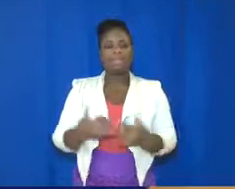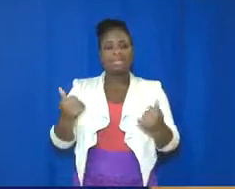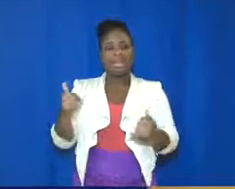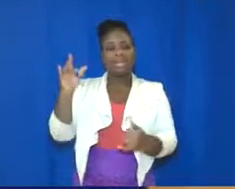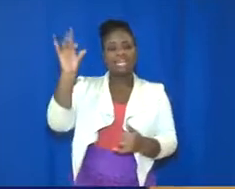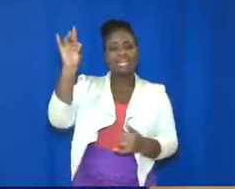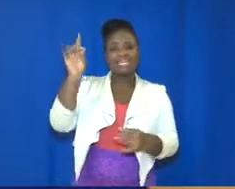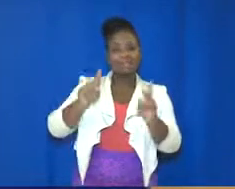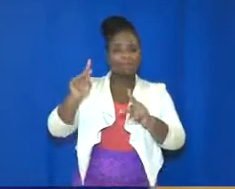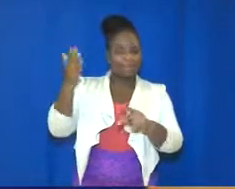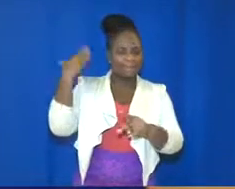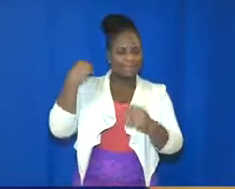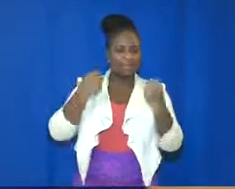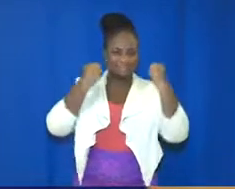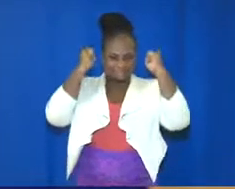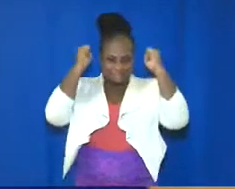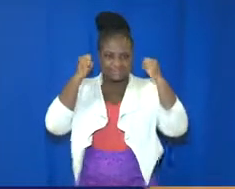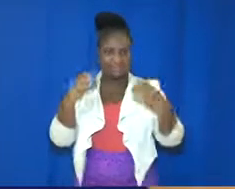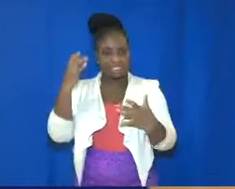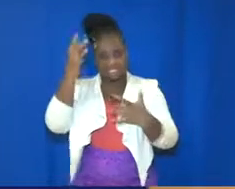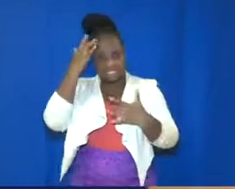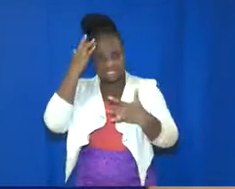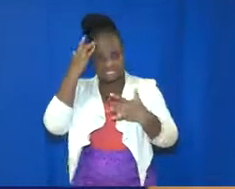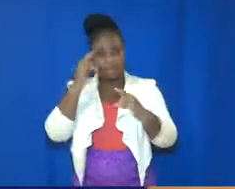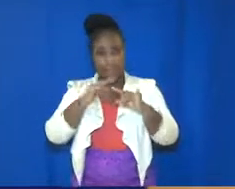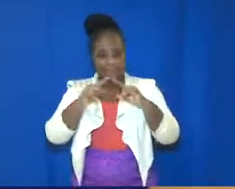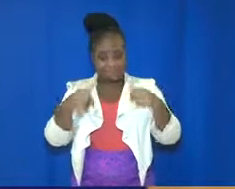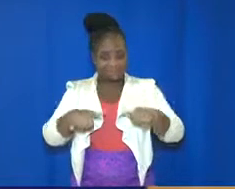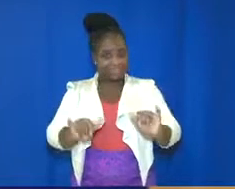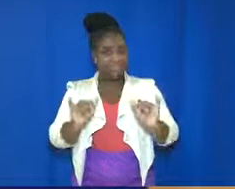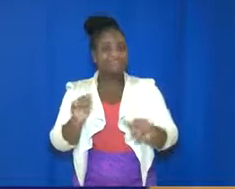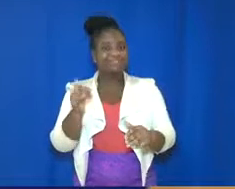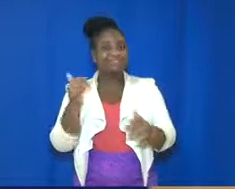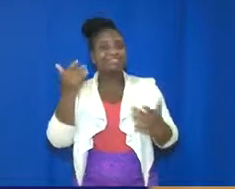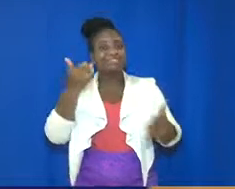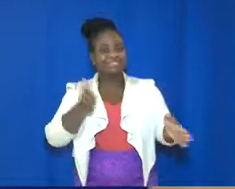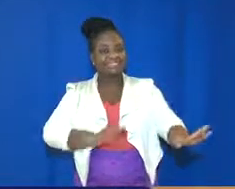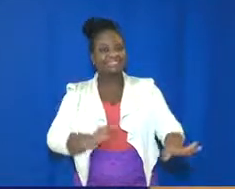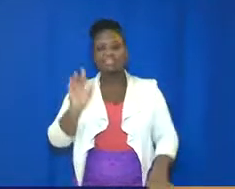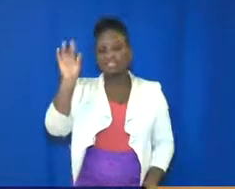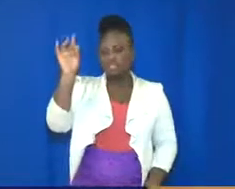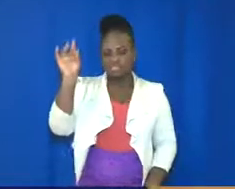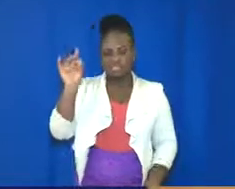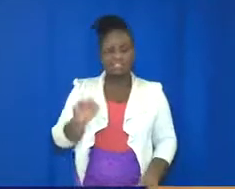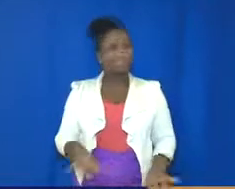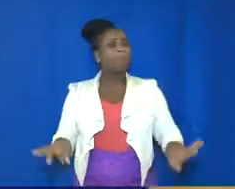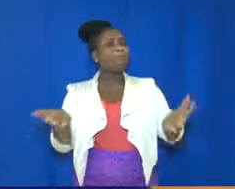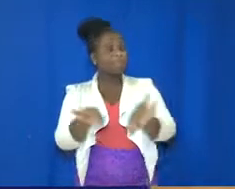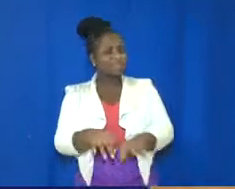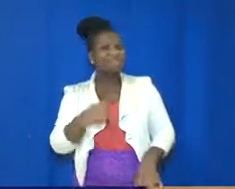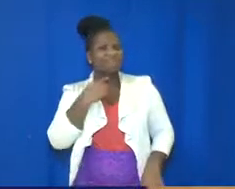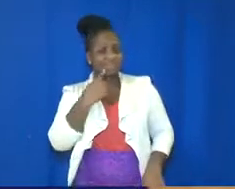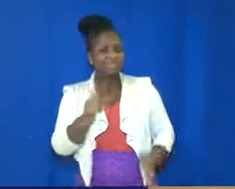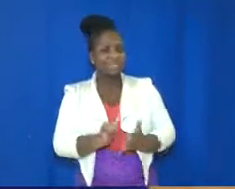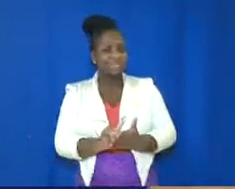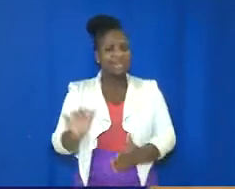323, 8 persons were critically ill, and death still at 18. It is important to